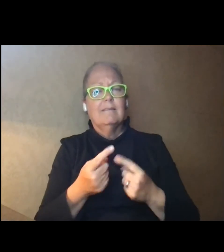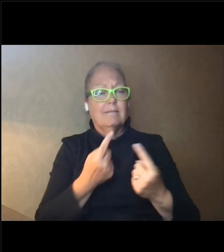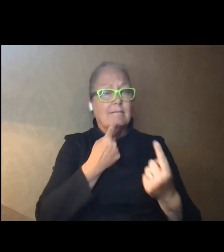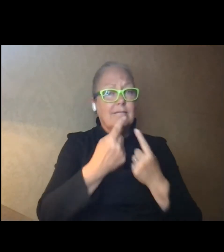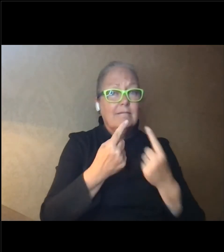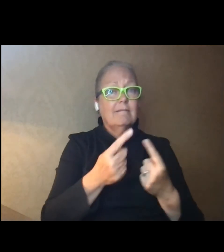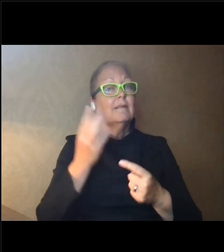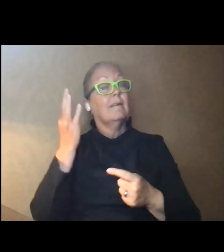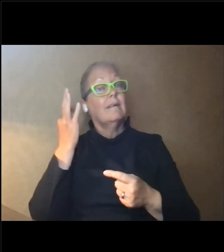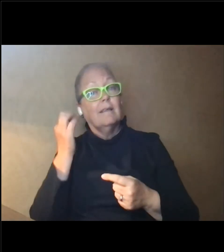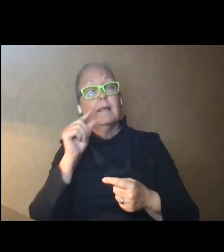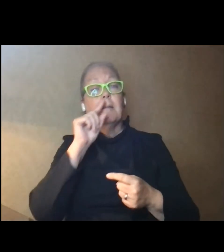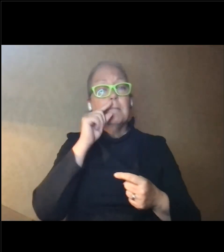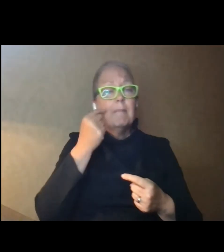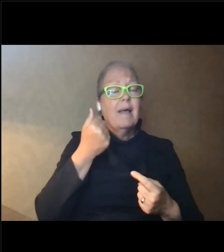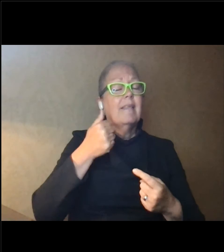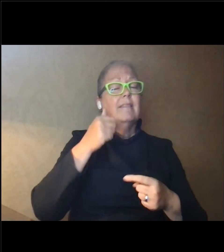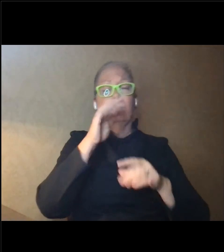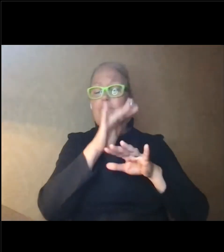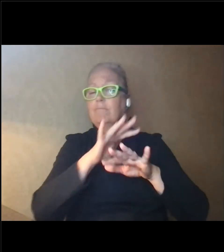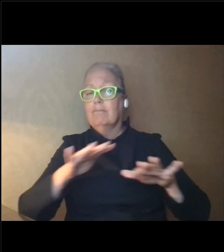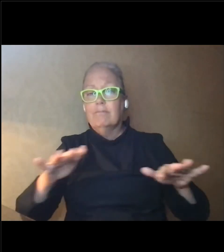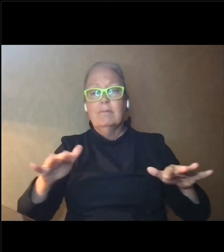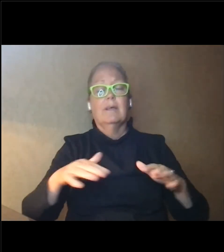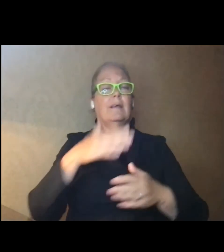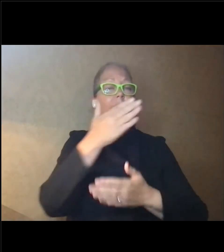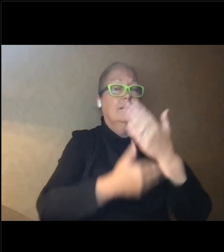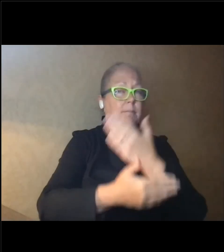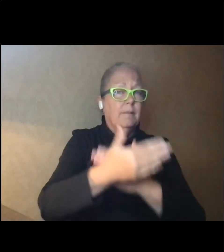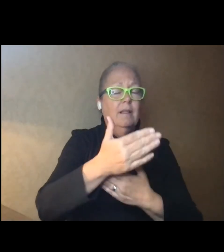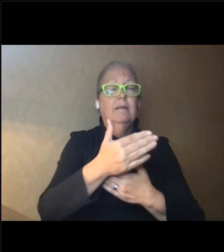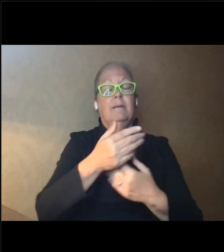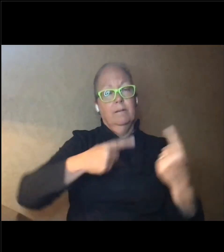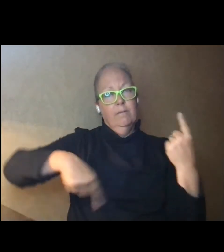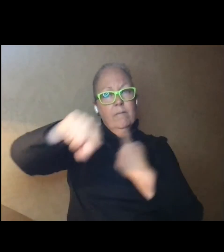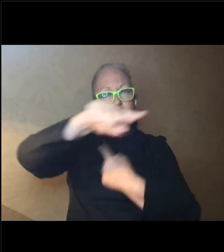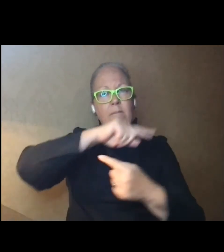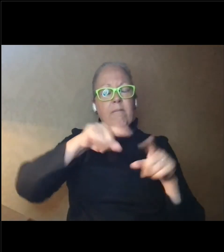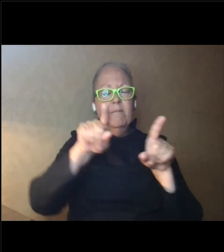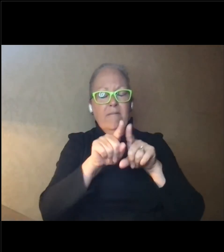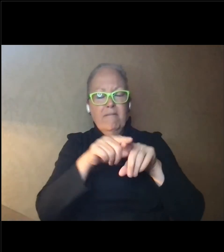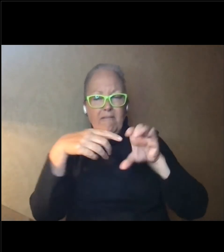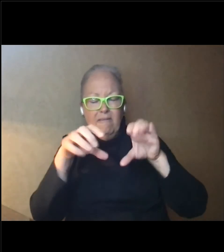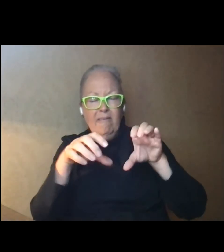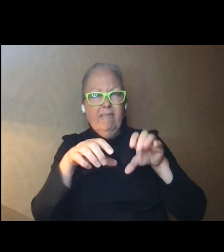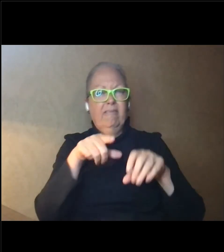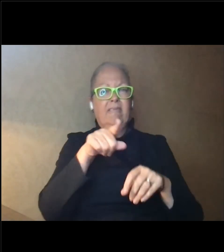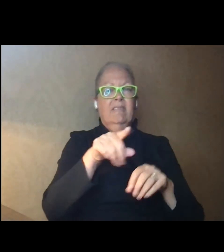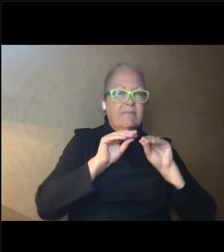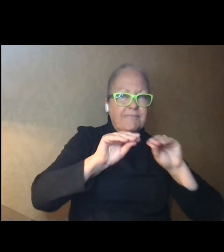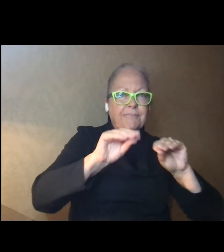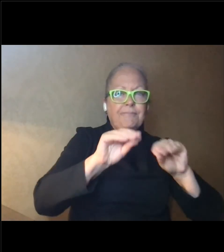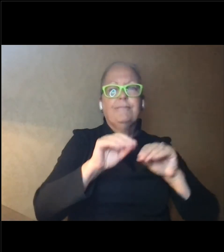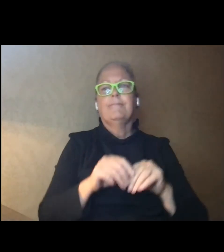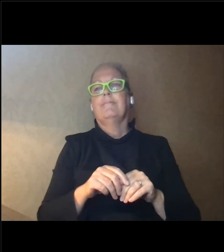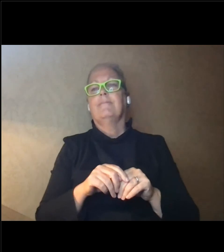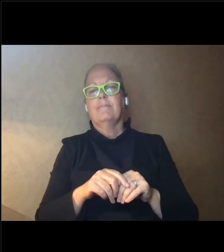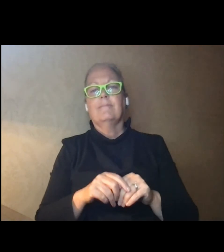persons with disability throughout all rehabilitation planning processes, accounting for